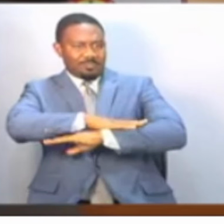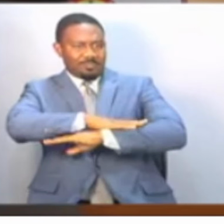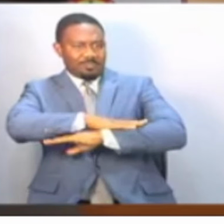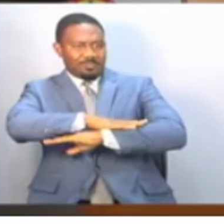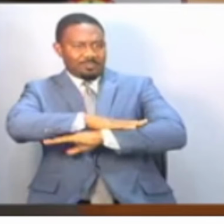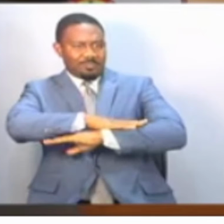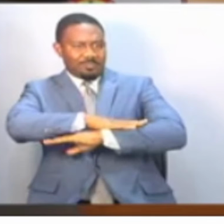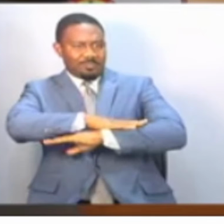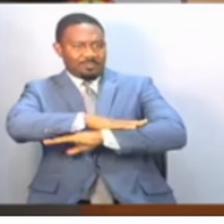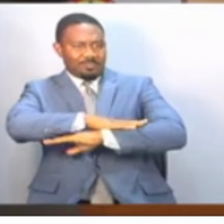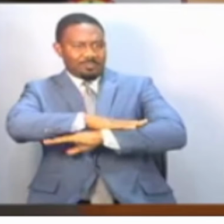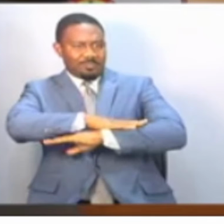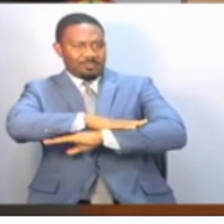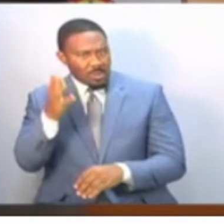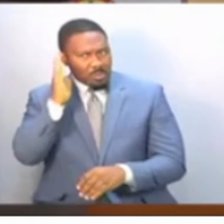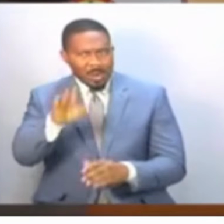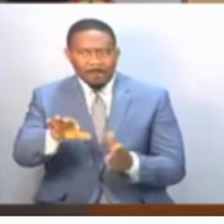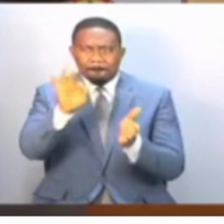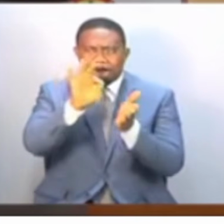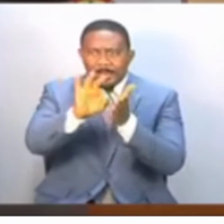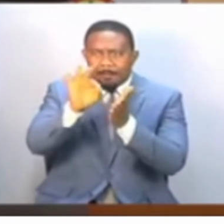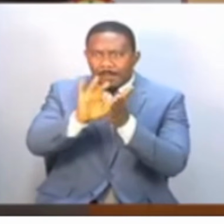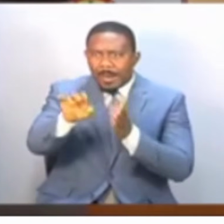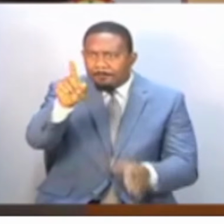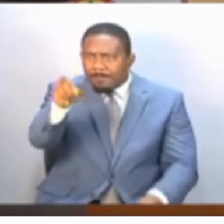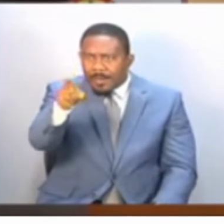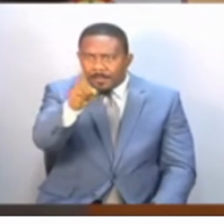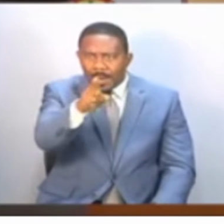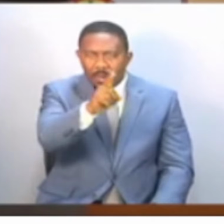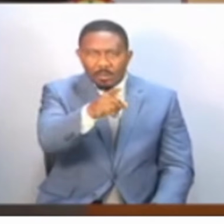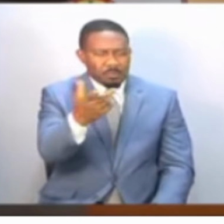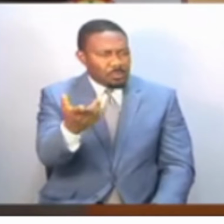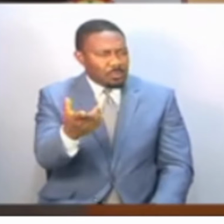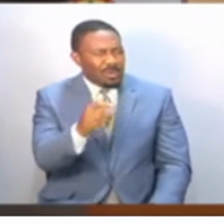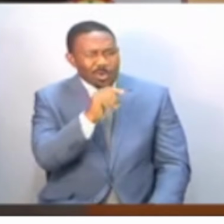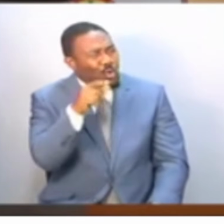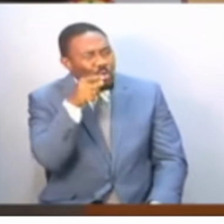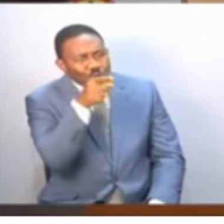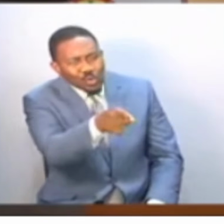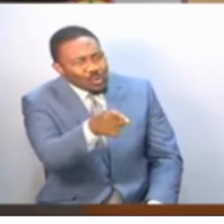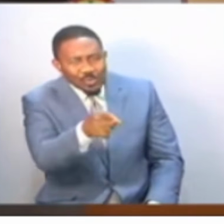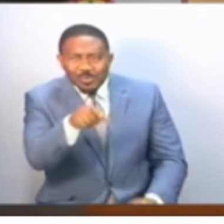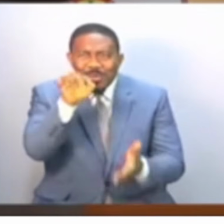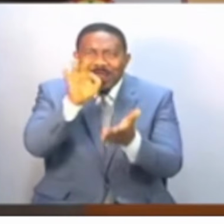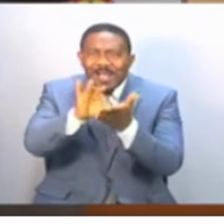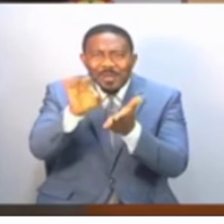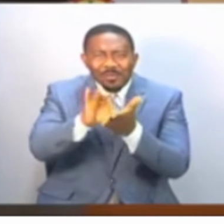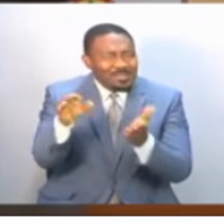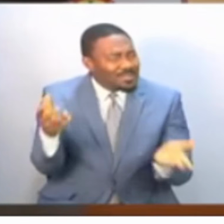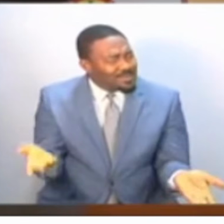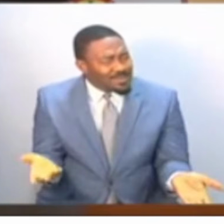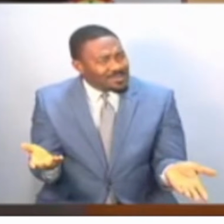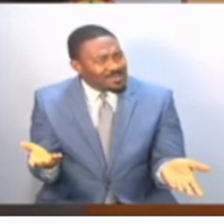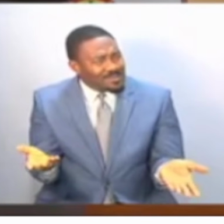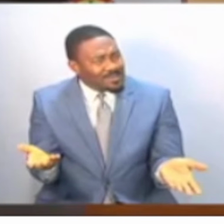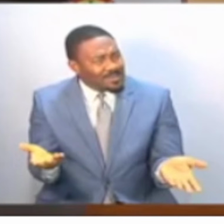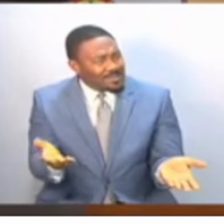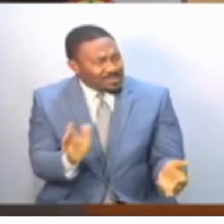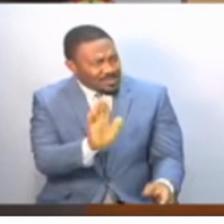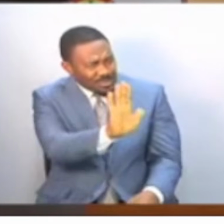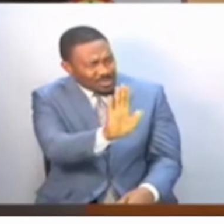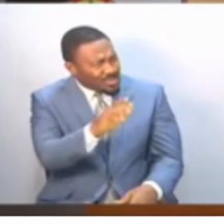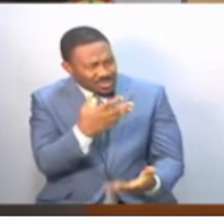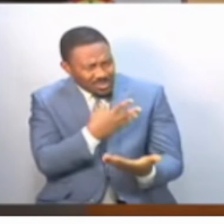a head count of the members present. So it is not you to do a head count. So the counting that you did was a waste of